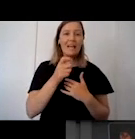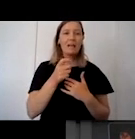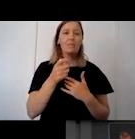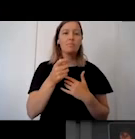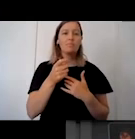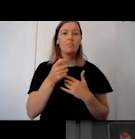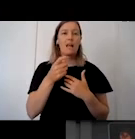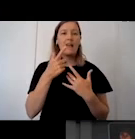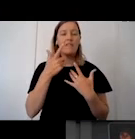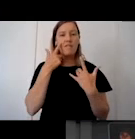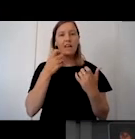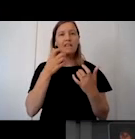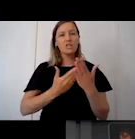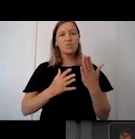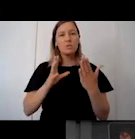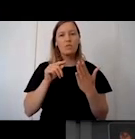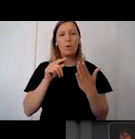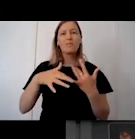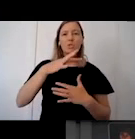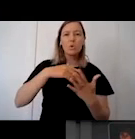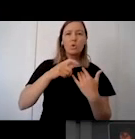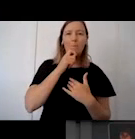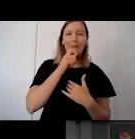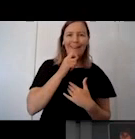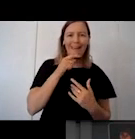there. And